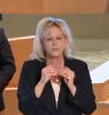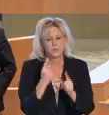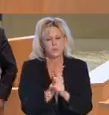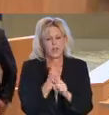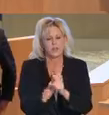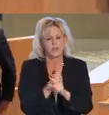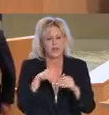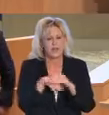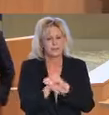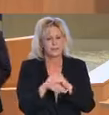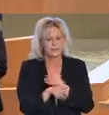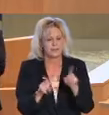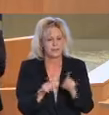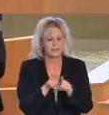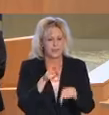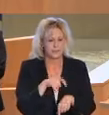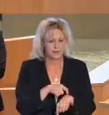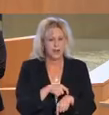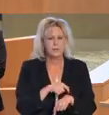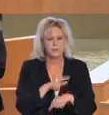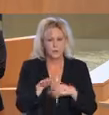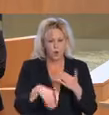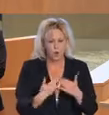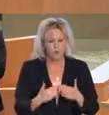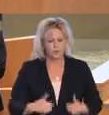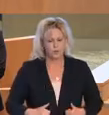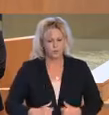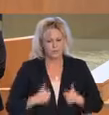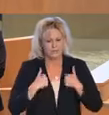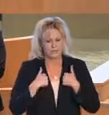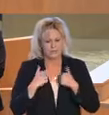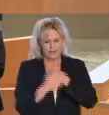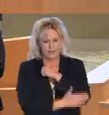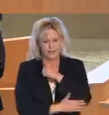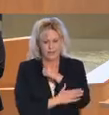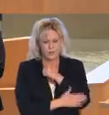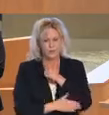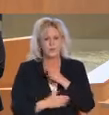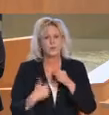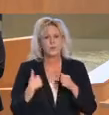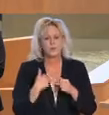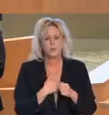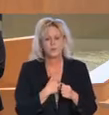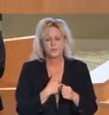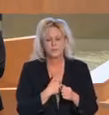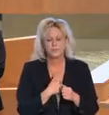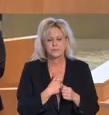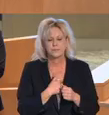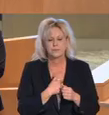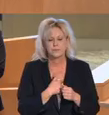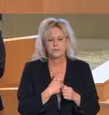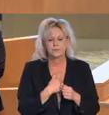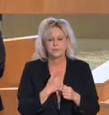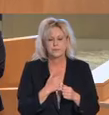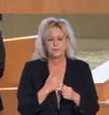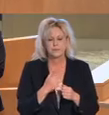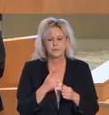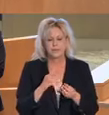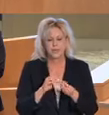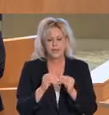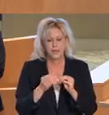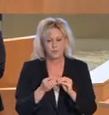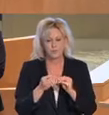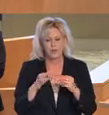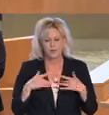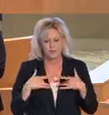regular access at the same time to all of our residents within the county. We have lifted at a number of our